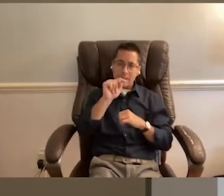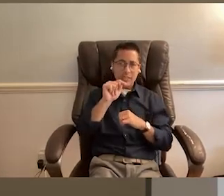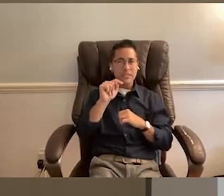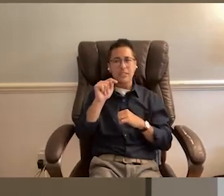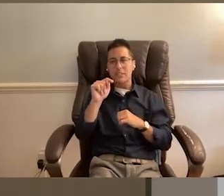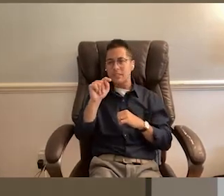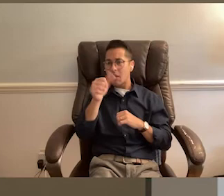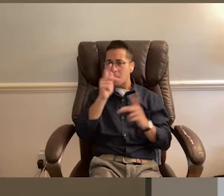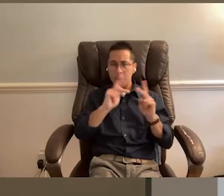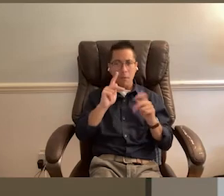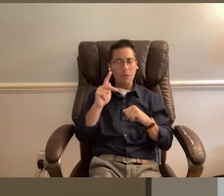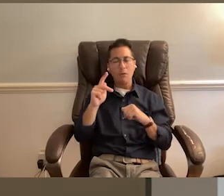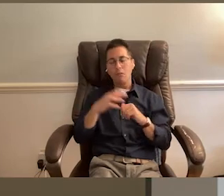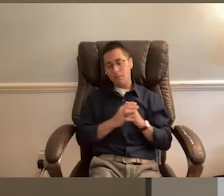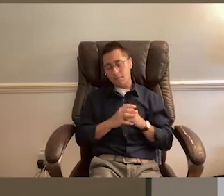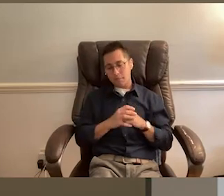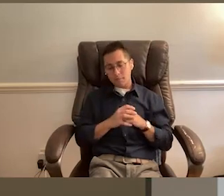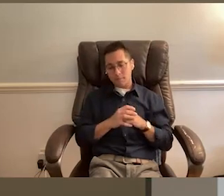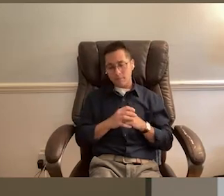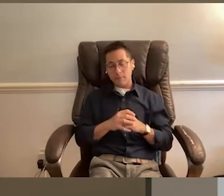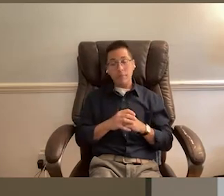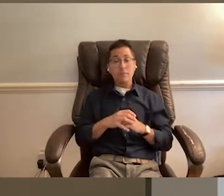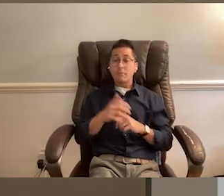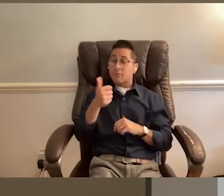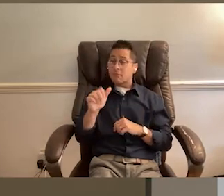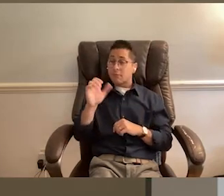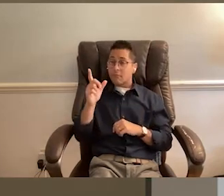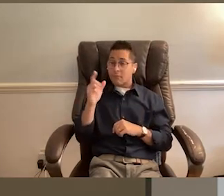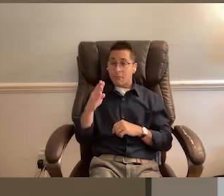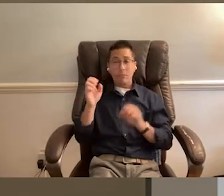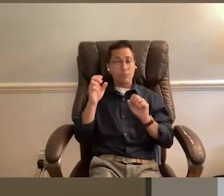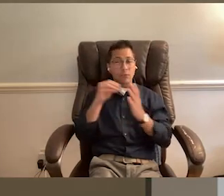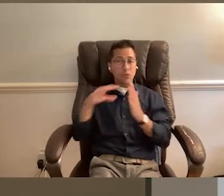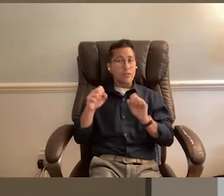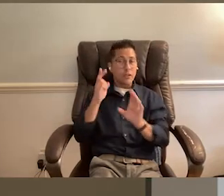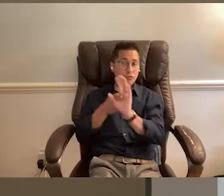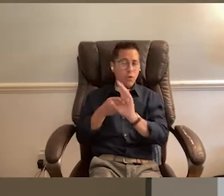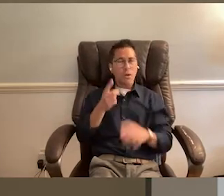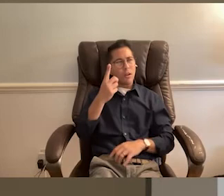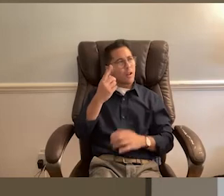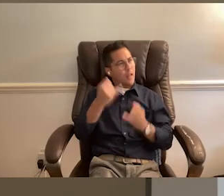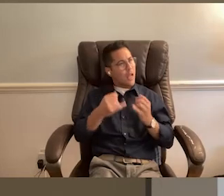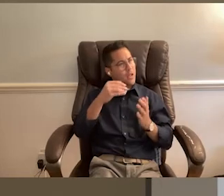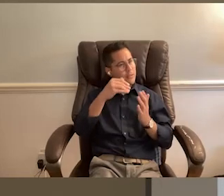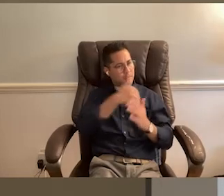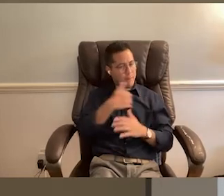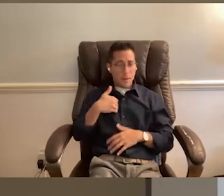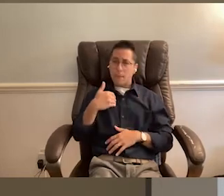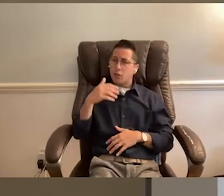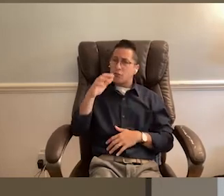general Jacksonville area, or if someone is from out of the area, we will do our best to connect them in their local area as